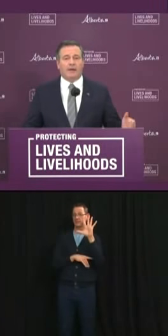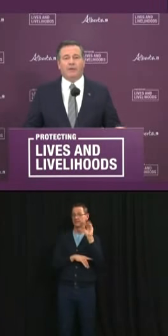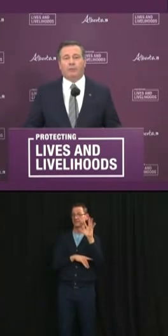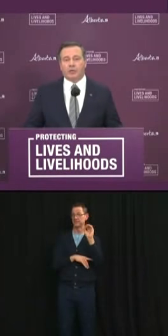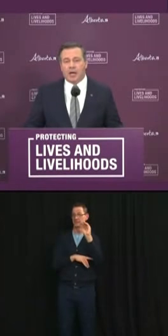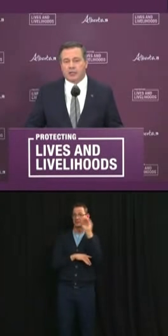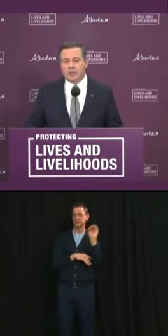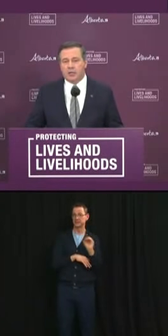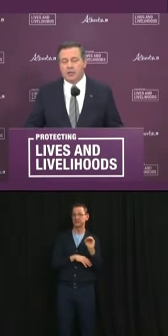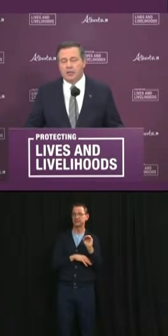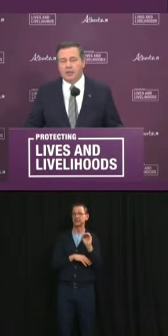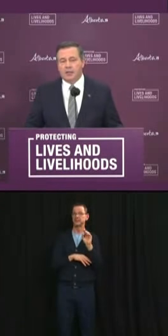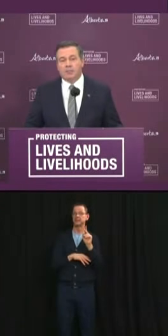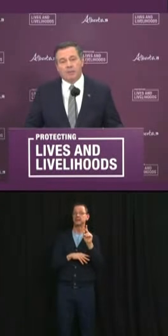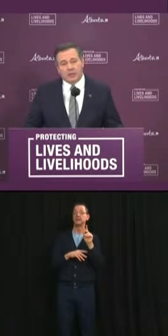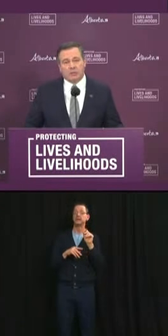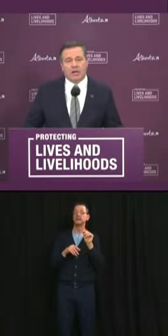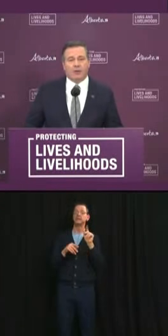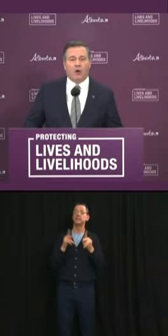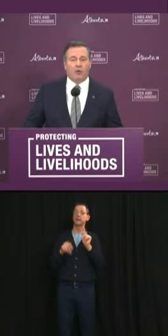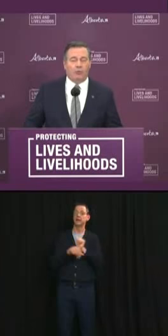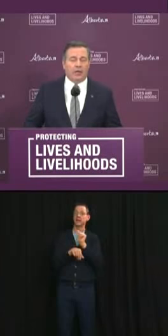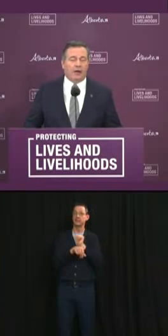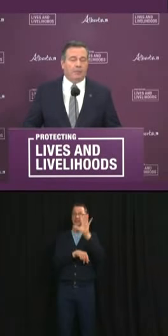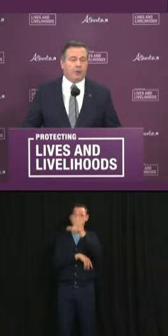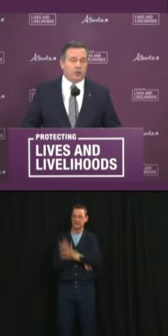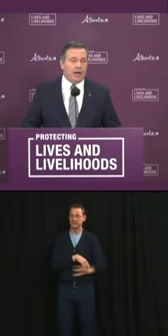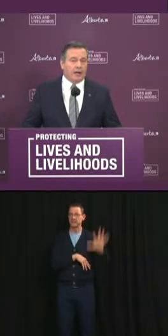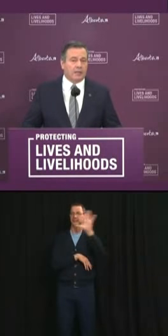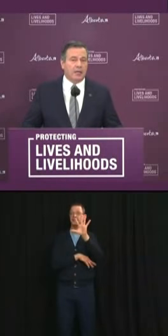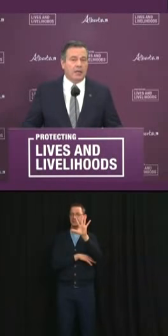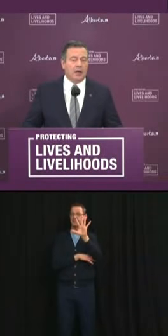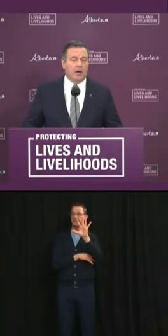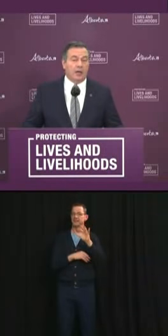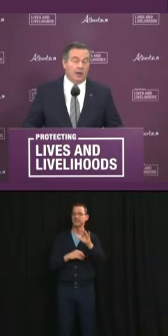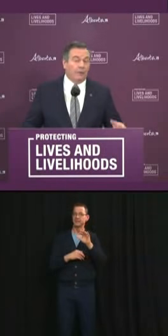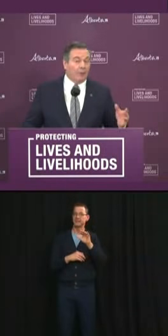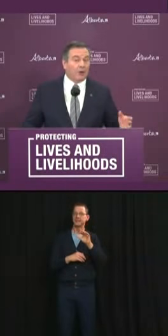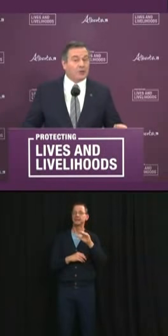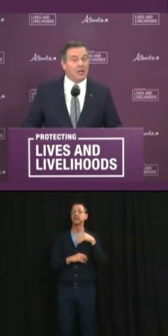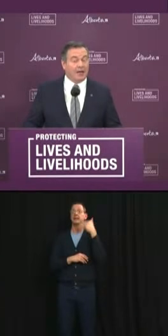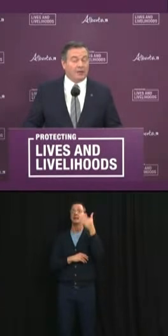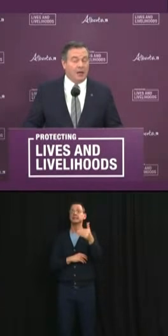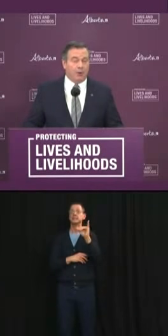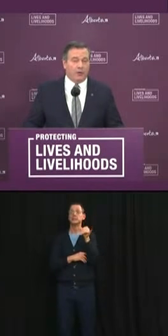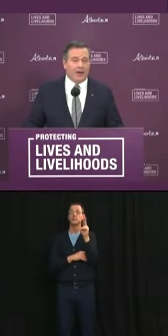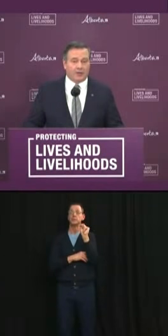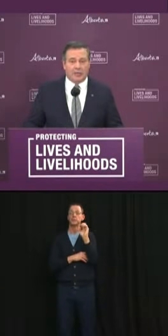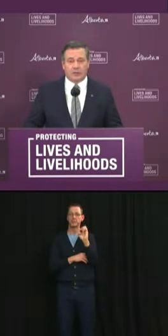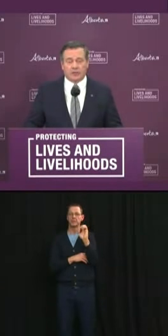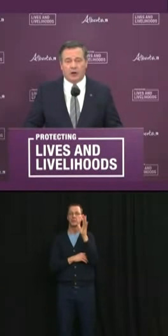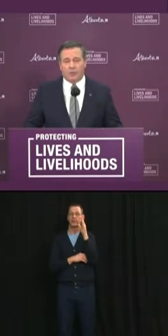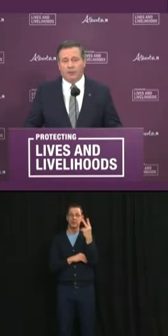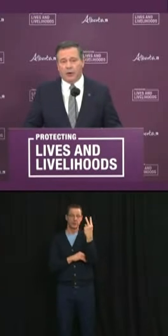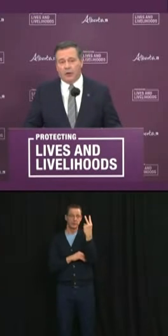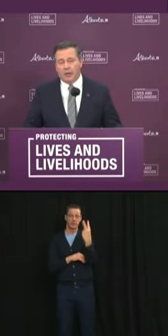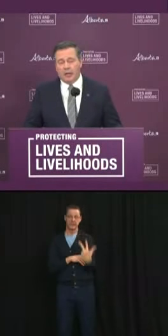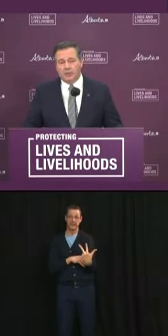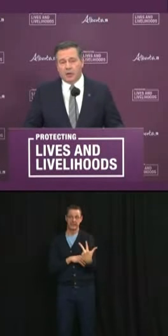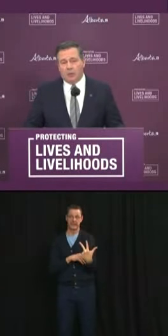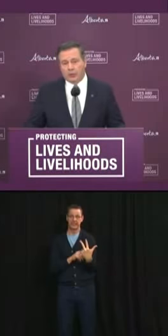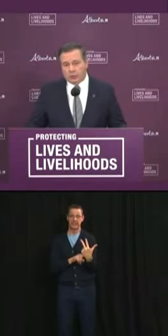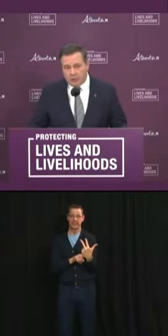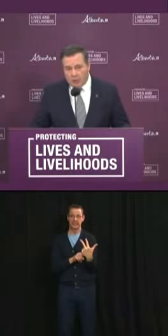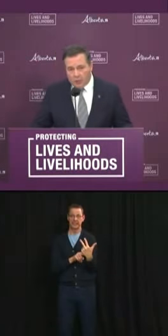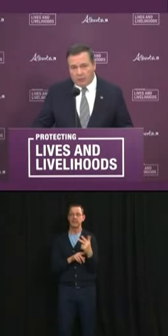some level of protection. And by mid-September, we project, if Albertans take us up on the vaccines, as I hope they will,